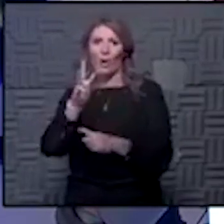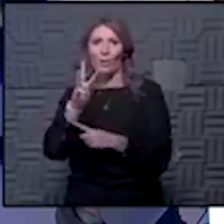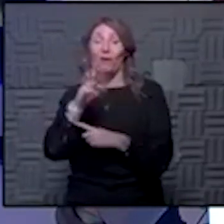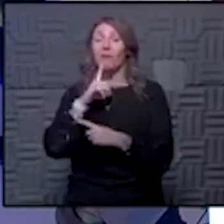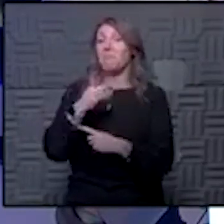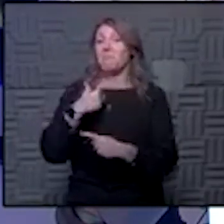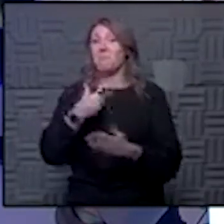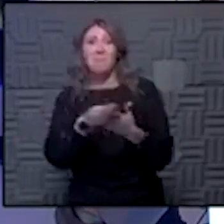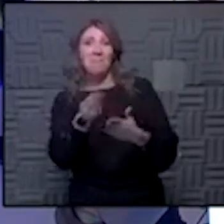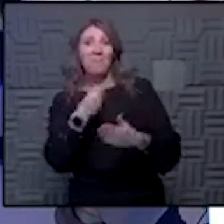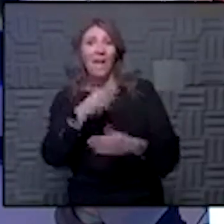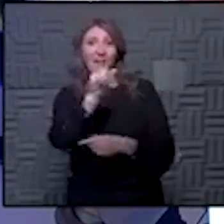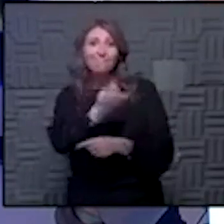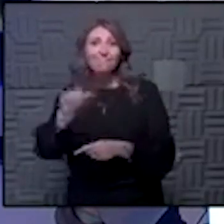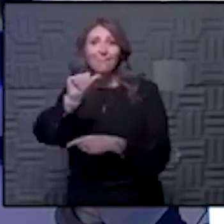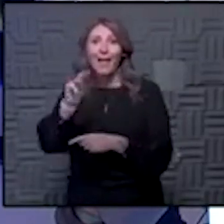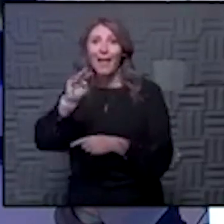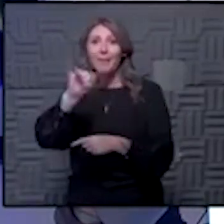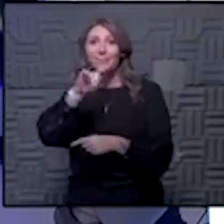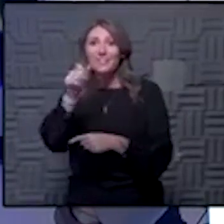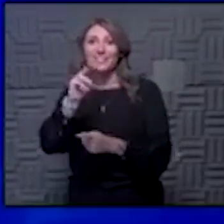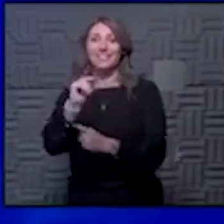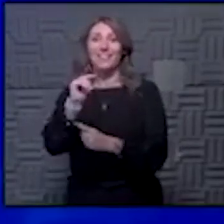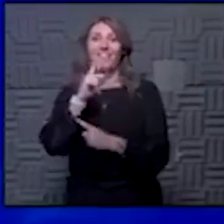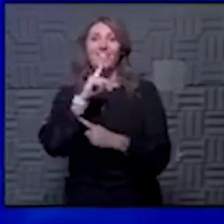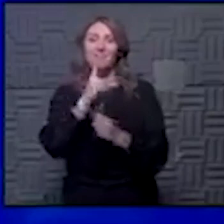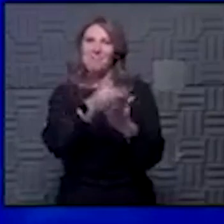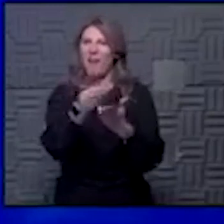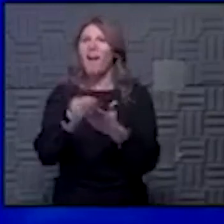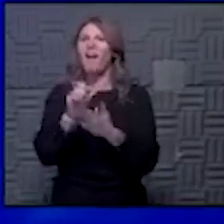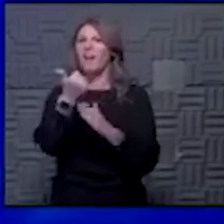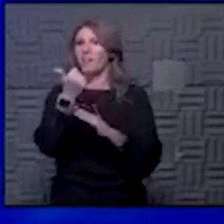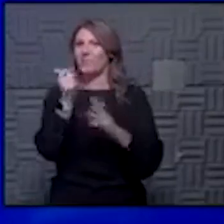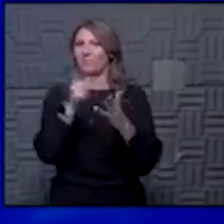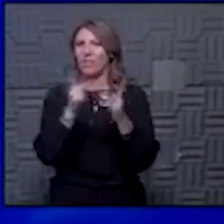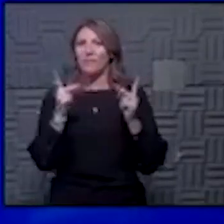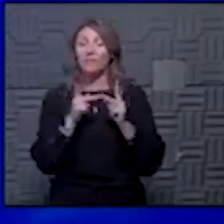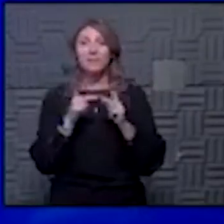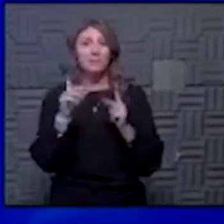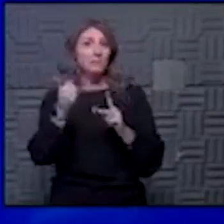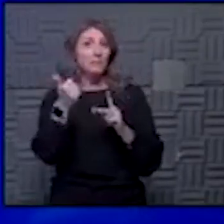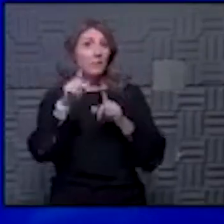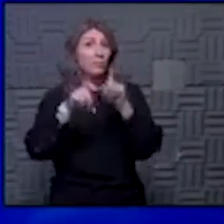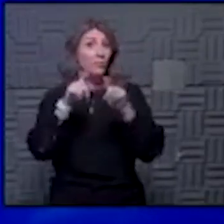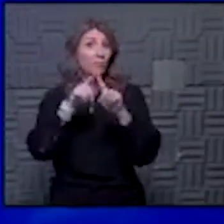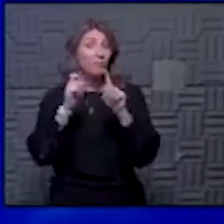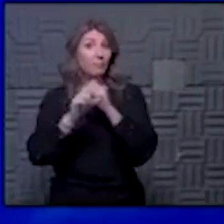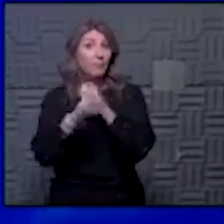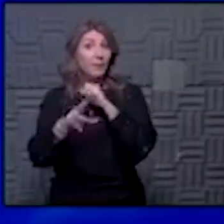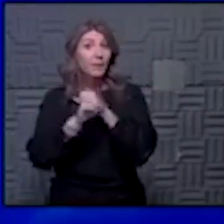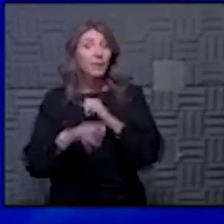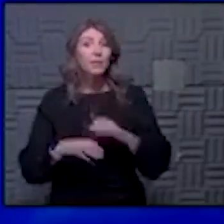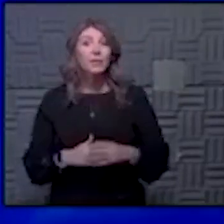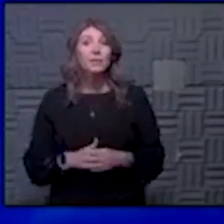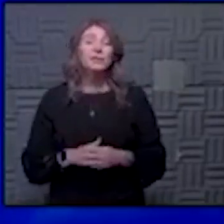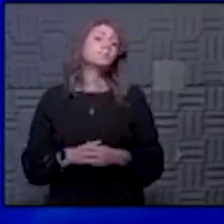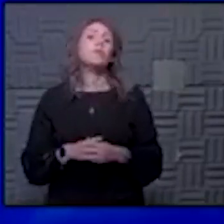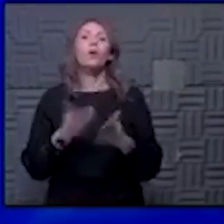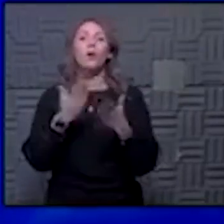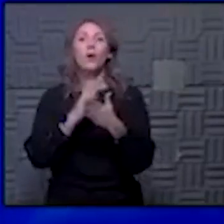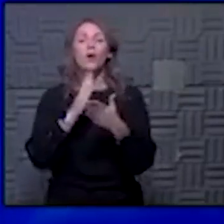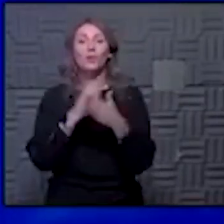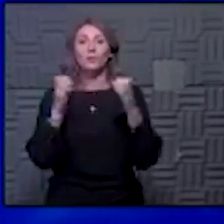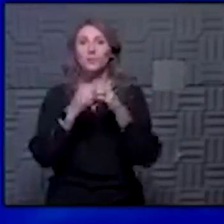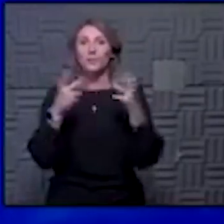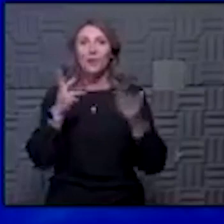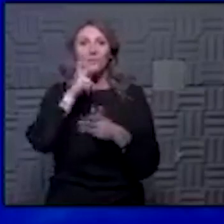there you go. You can get them in a lot of places. All right. Other questions? All right, without